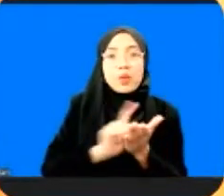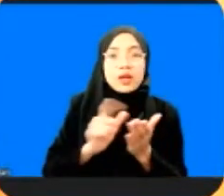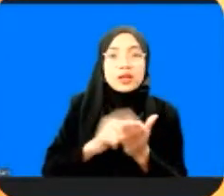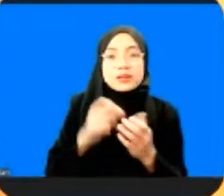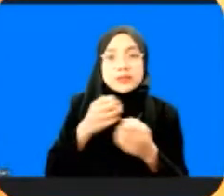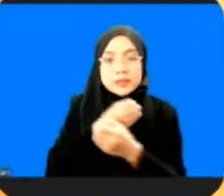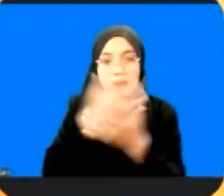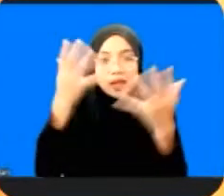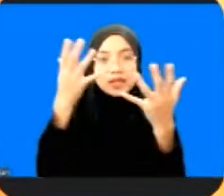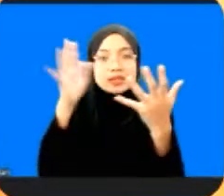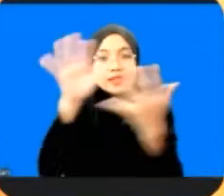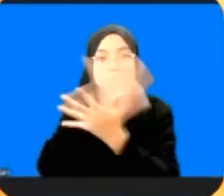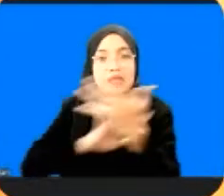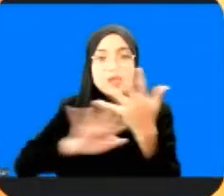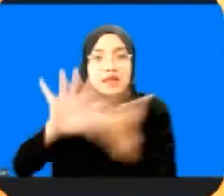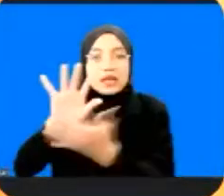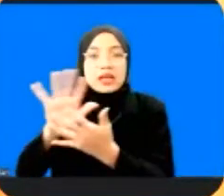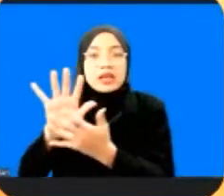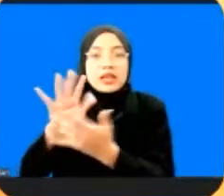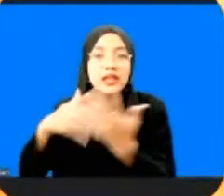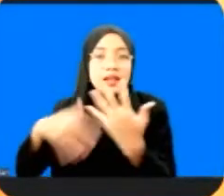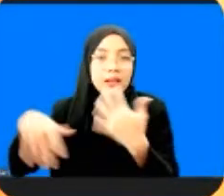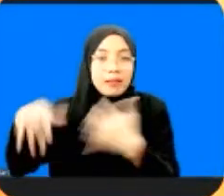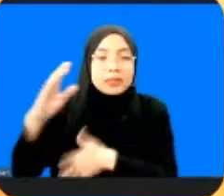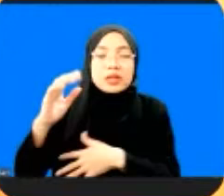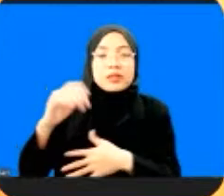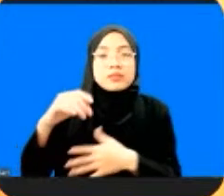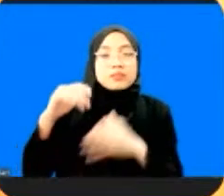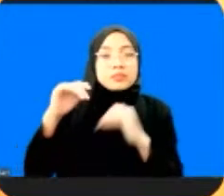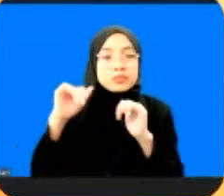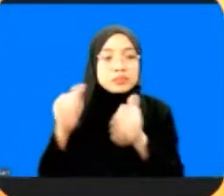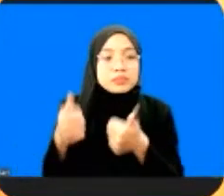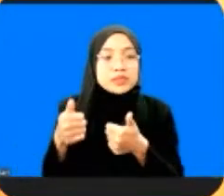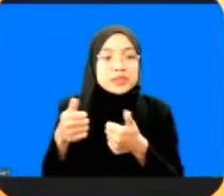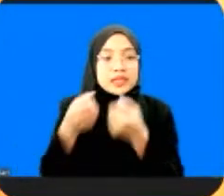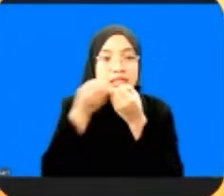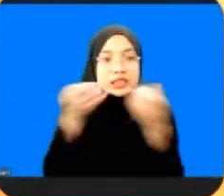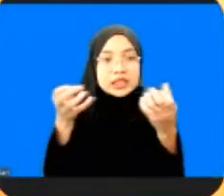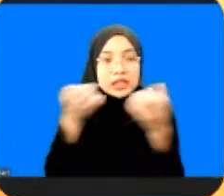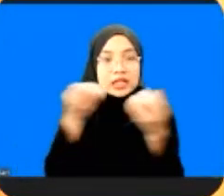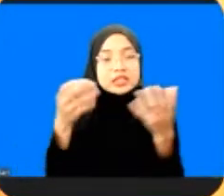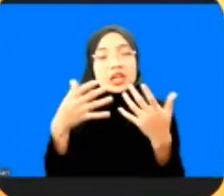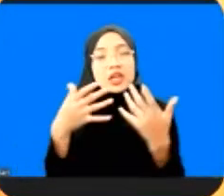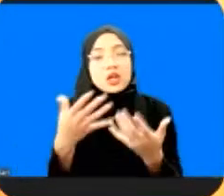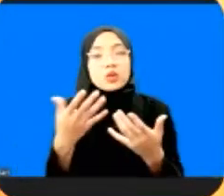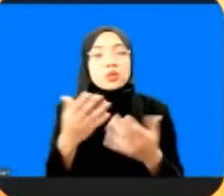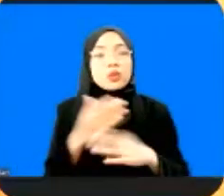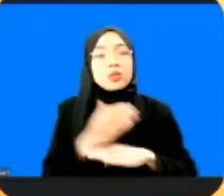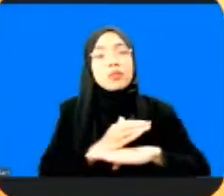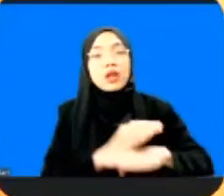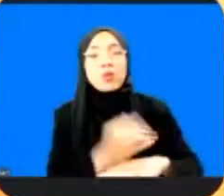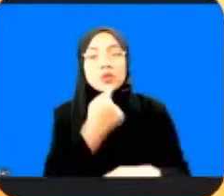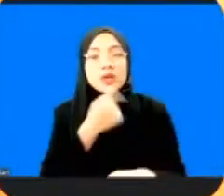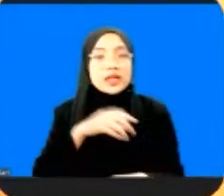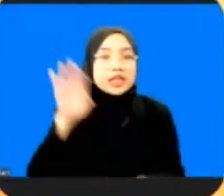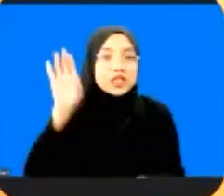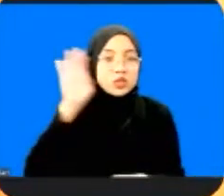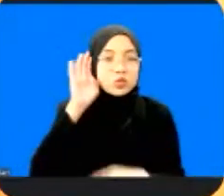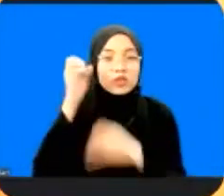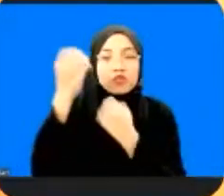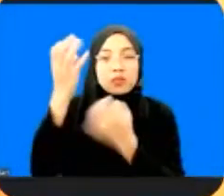a misinformation regulation is going to be pursued, we think that there needs to be